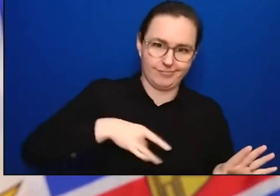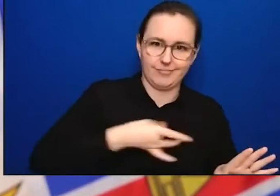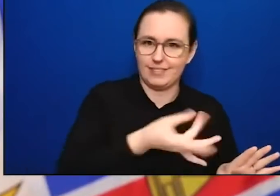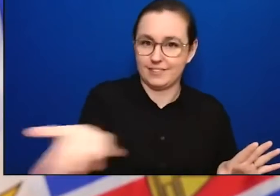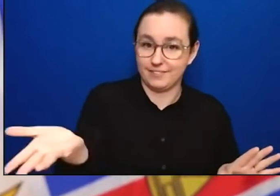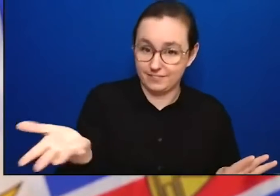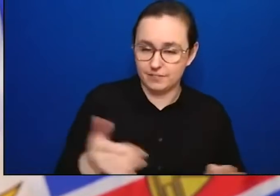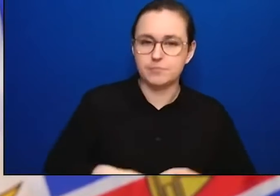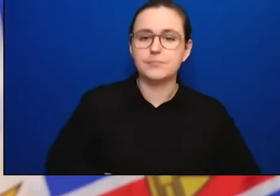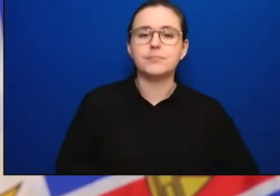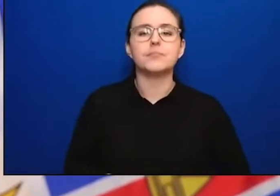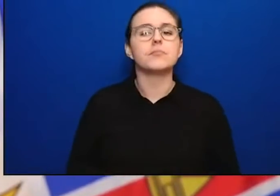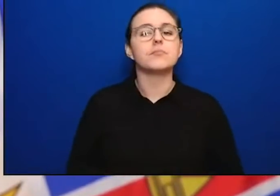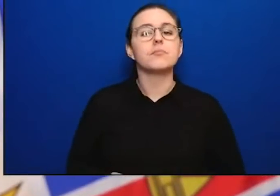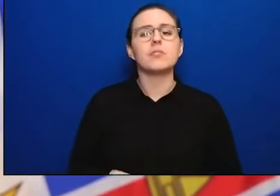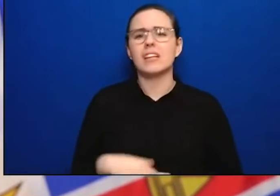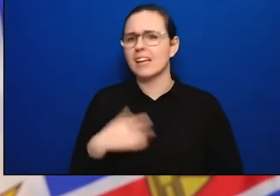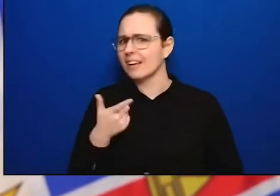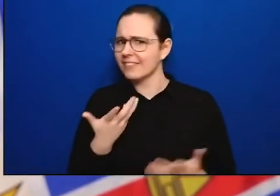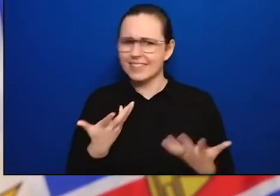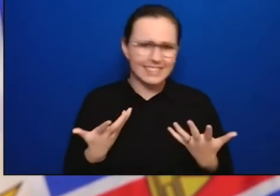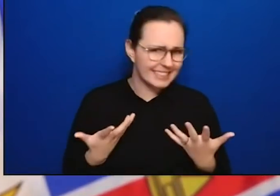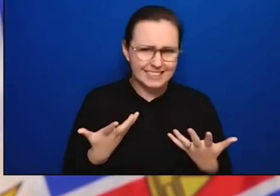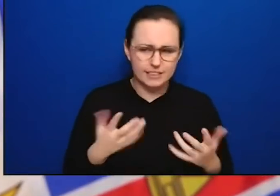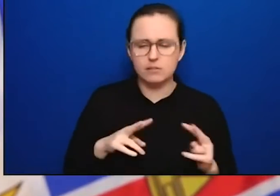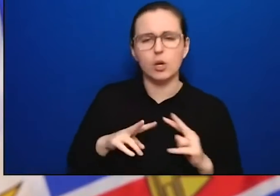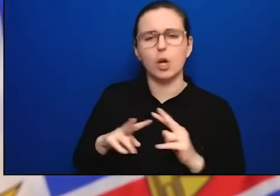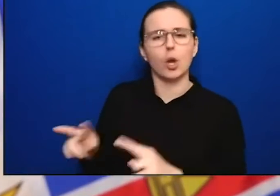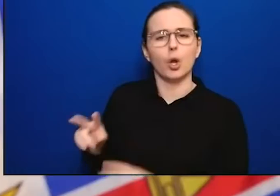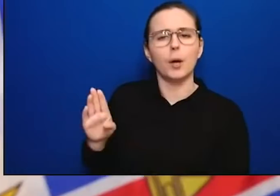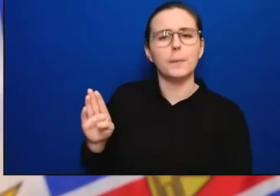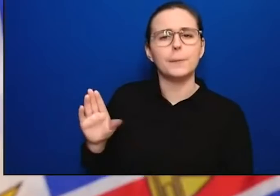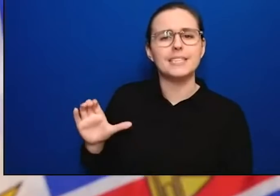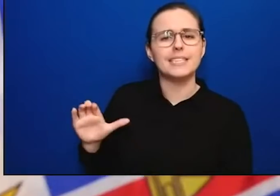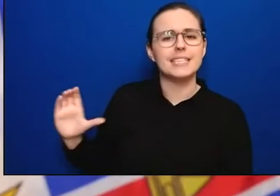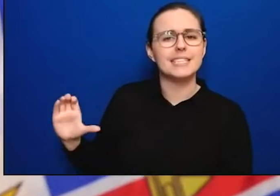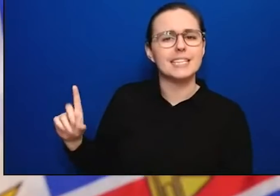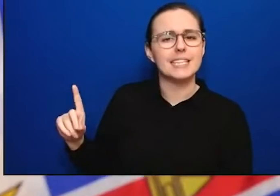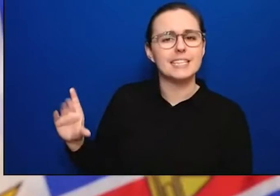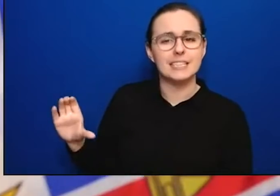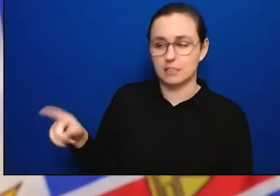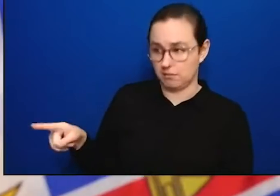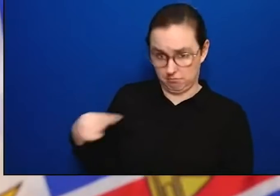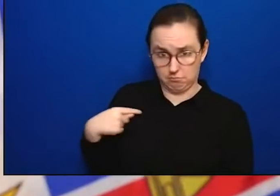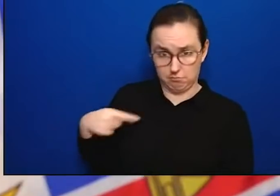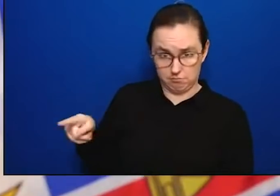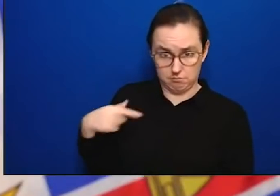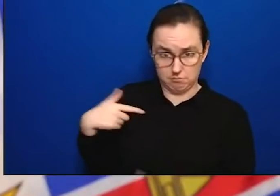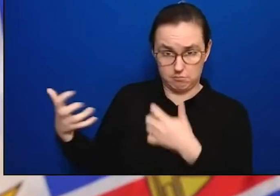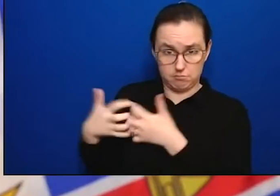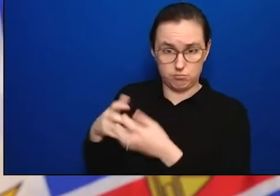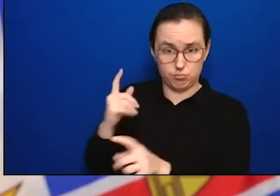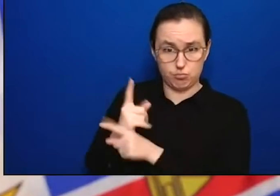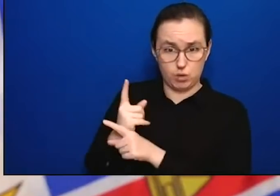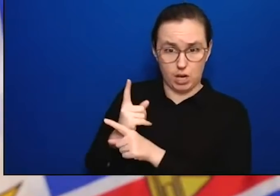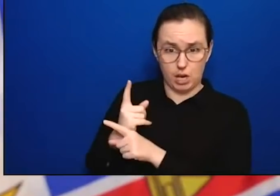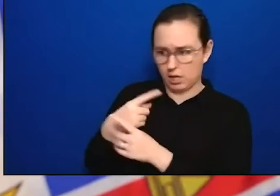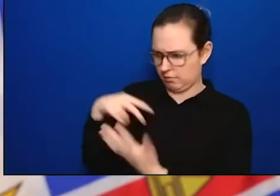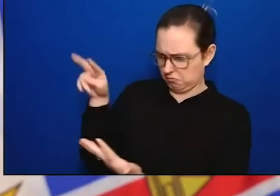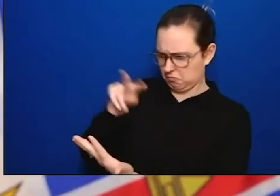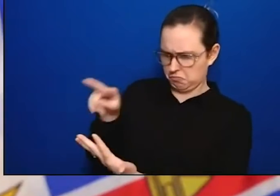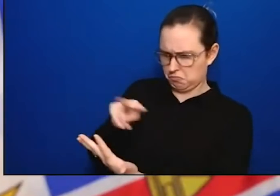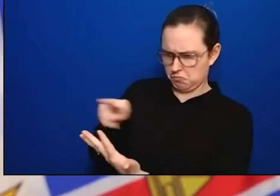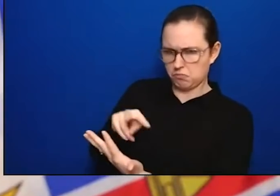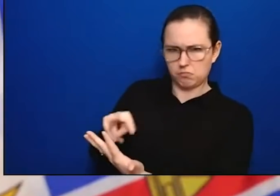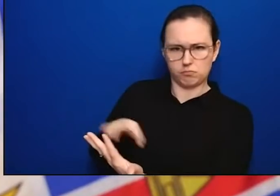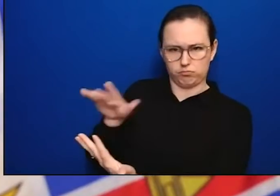identify if you likely have COVID-19, and then follow the guidance on when you need to get tested. We do know that it is important to test